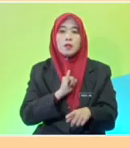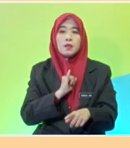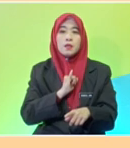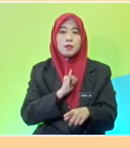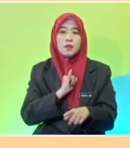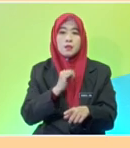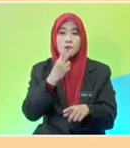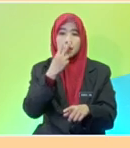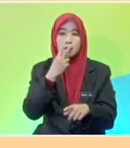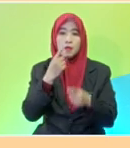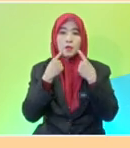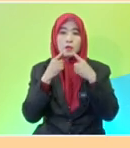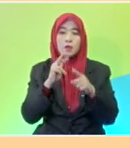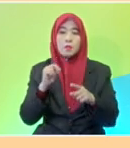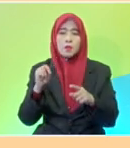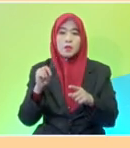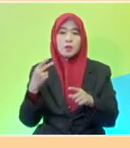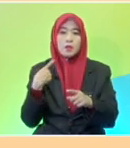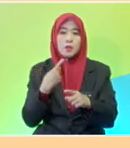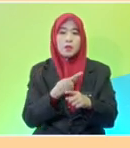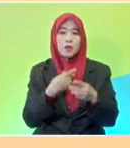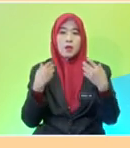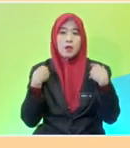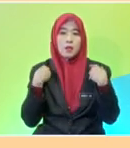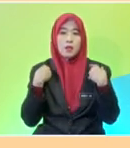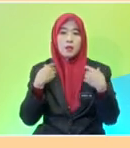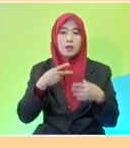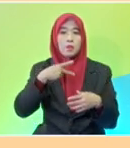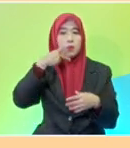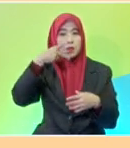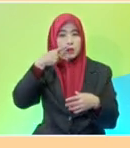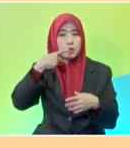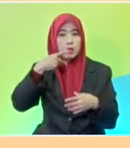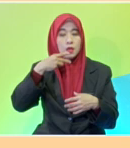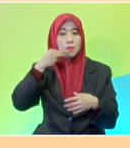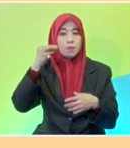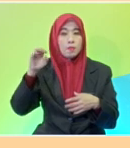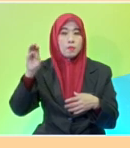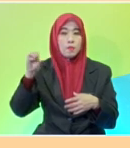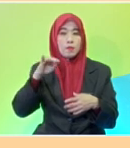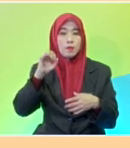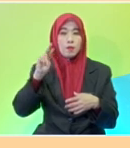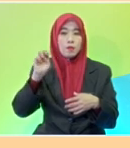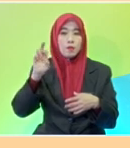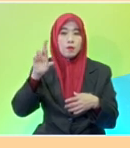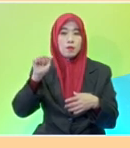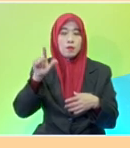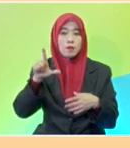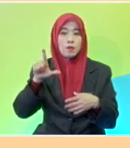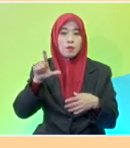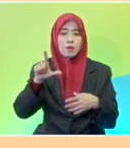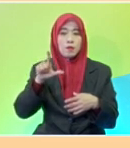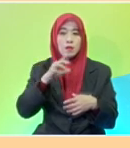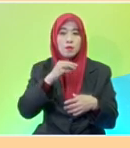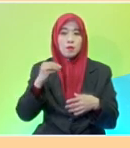your answer. We have fats, protein, minerals. For the tempeh, you put fat, right? Also, tempeh